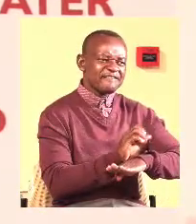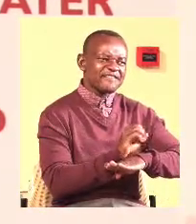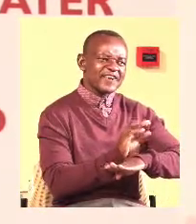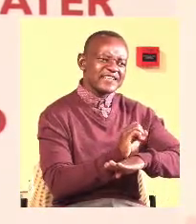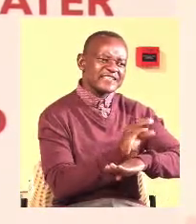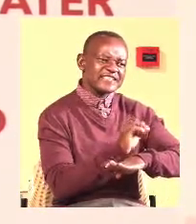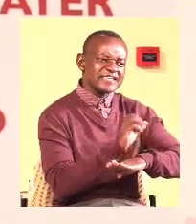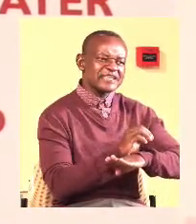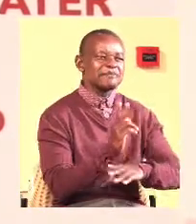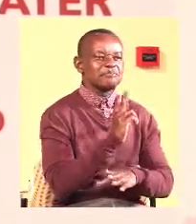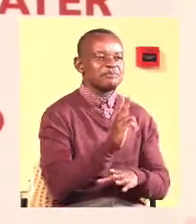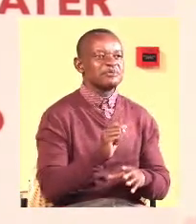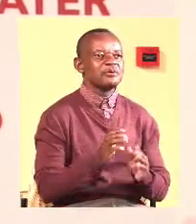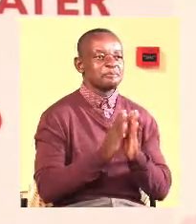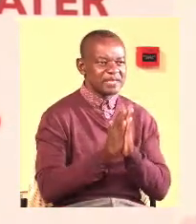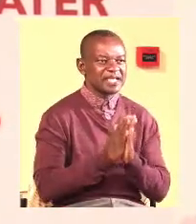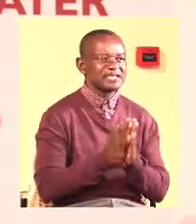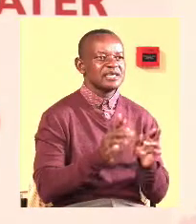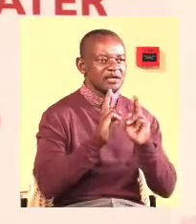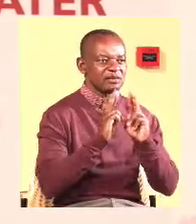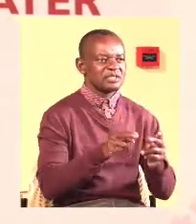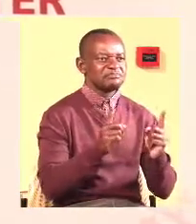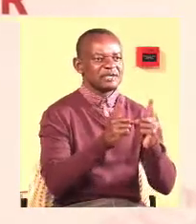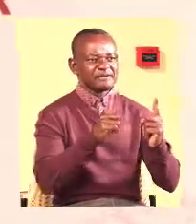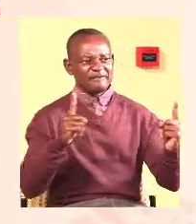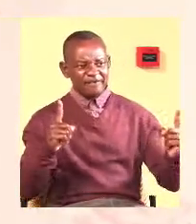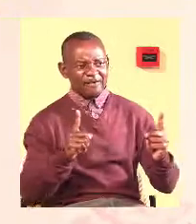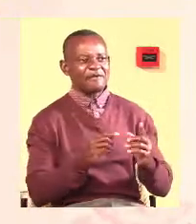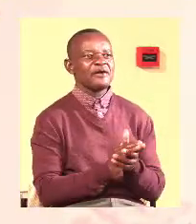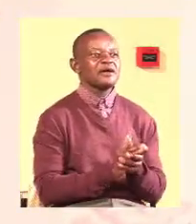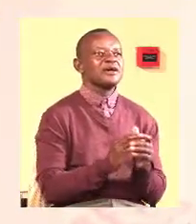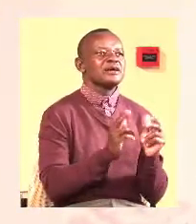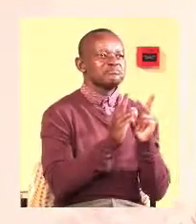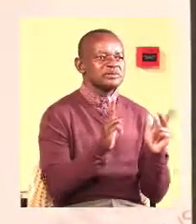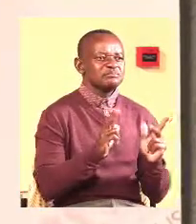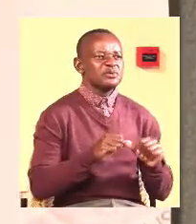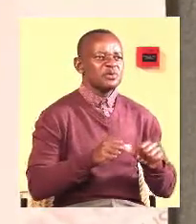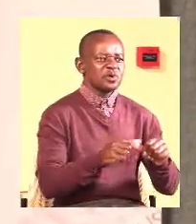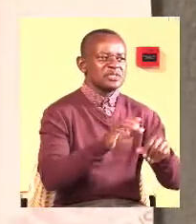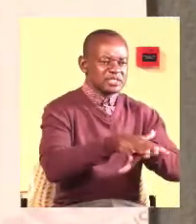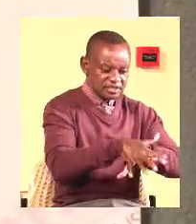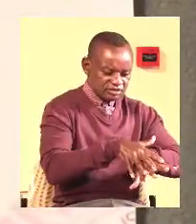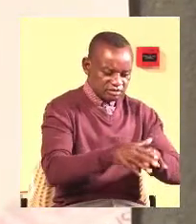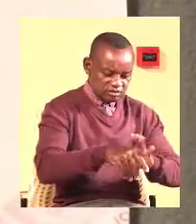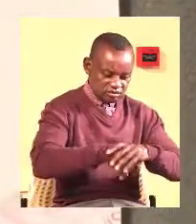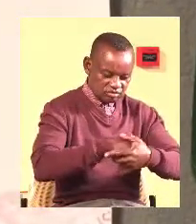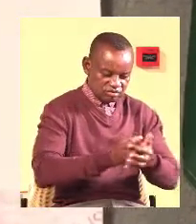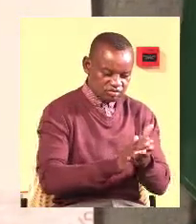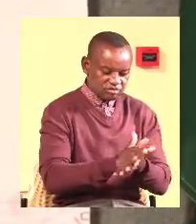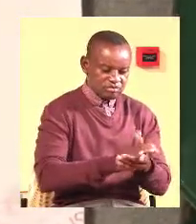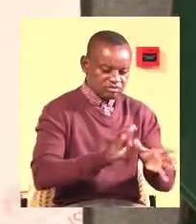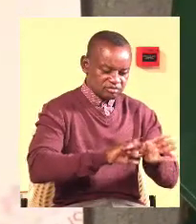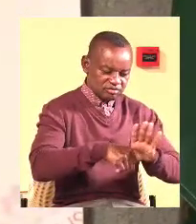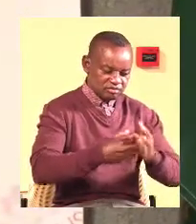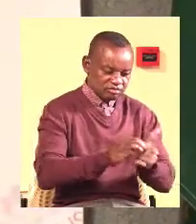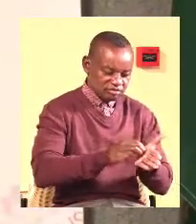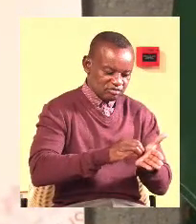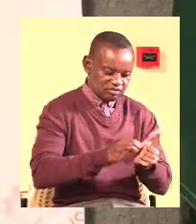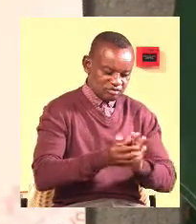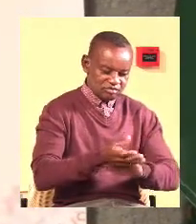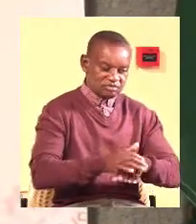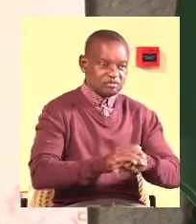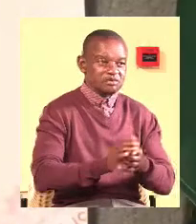social distancing, they should wash their hands with water and soap, and why we are saying people should stay